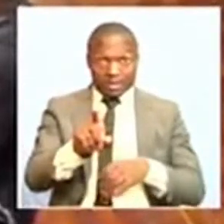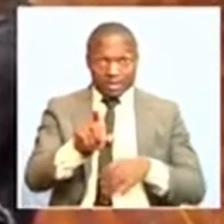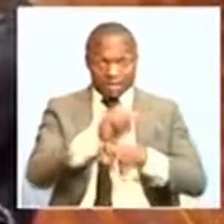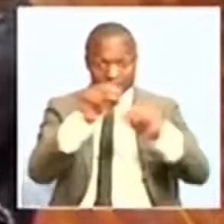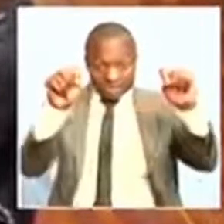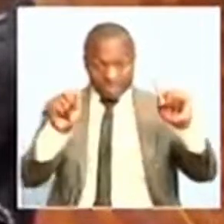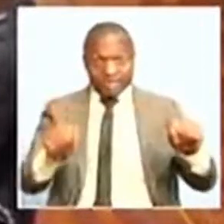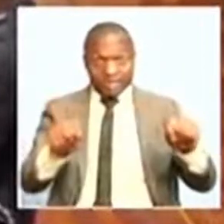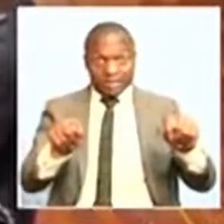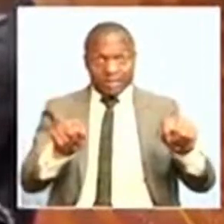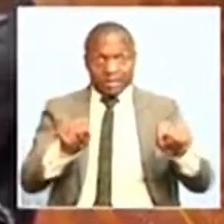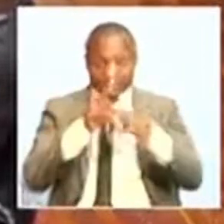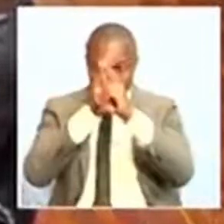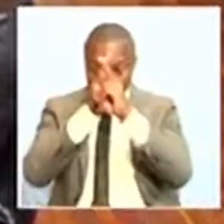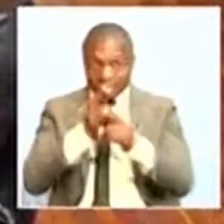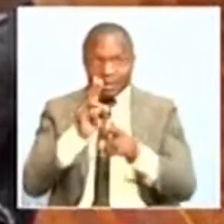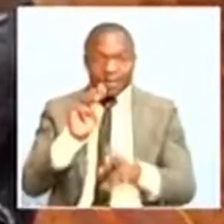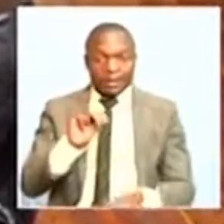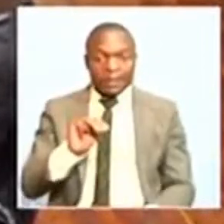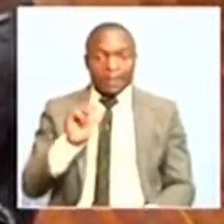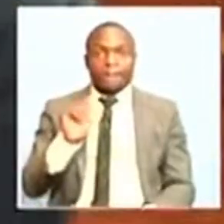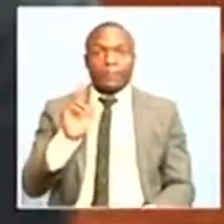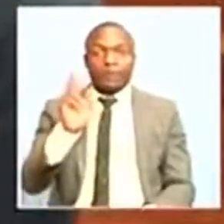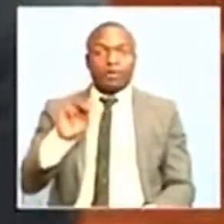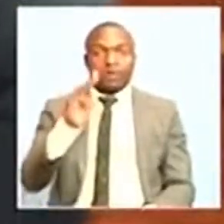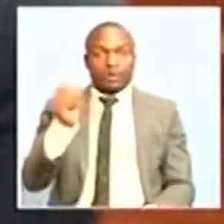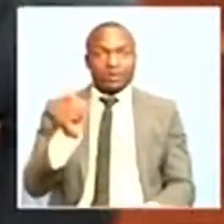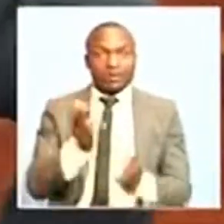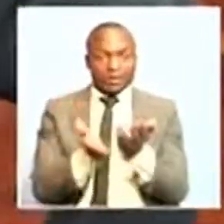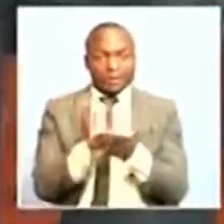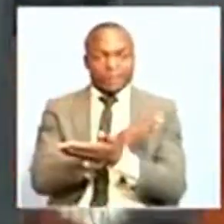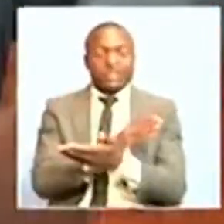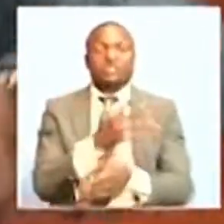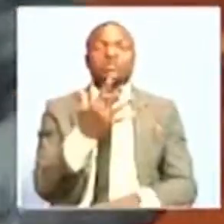Number referred to, which is under D page on page 5.